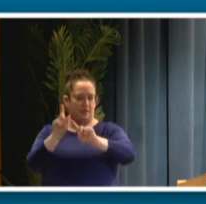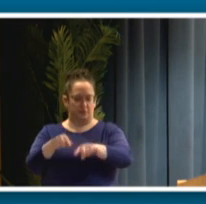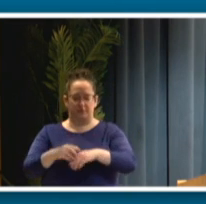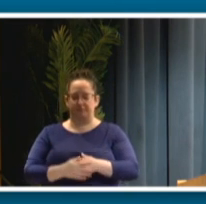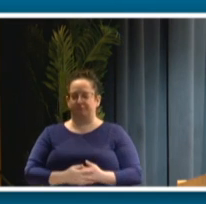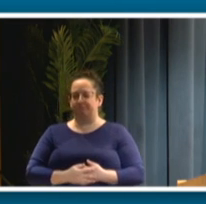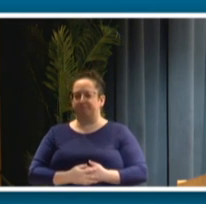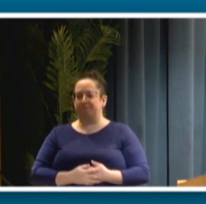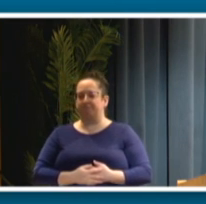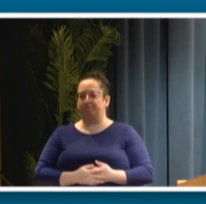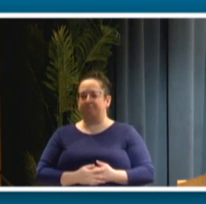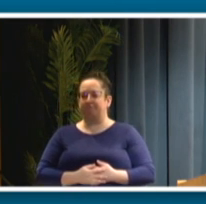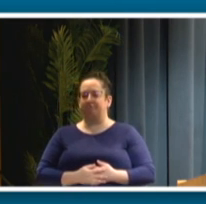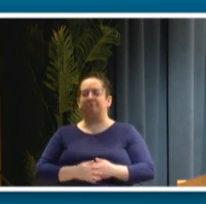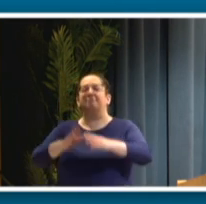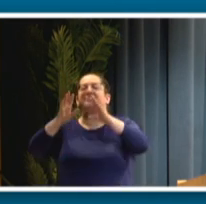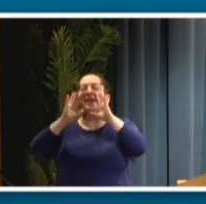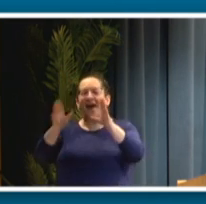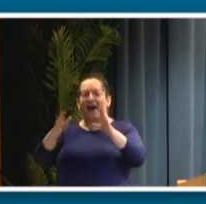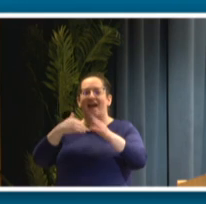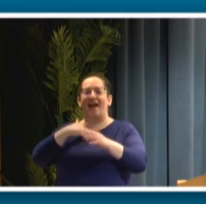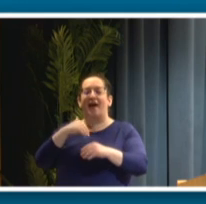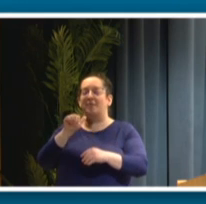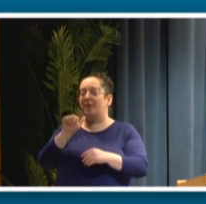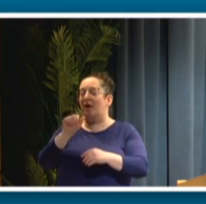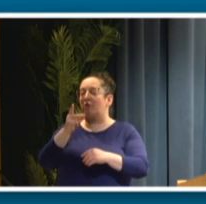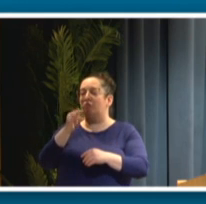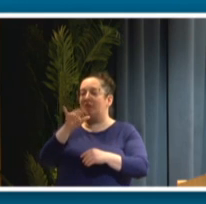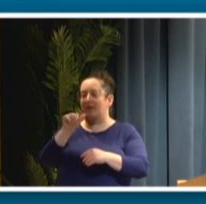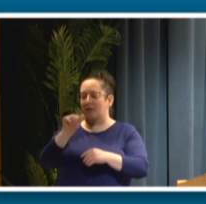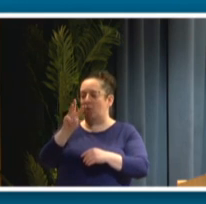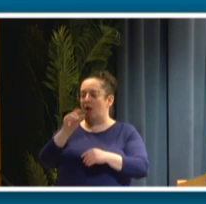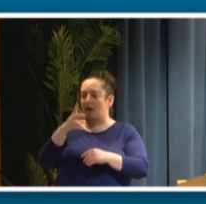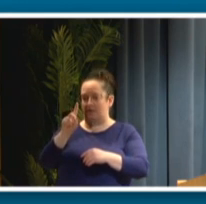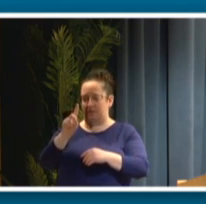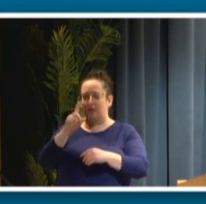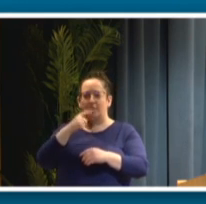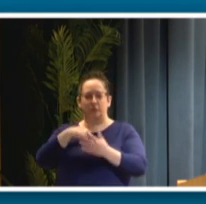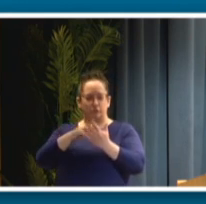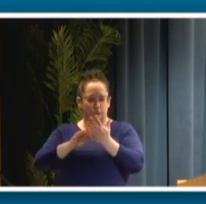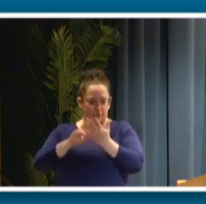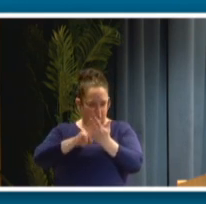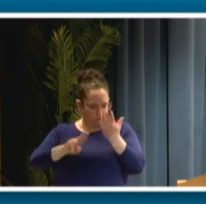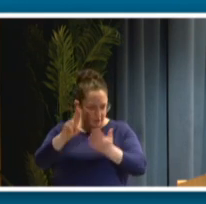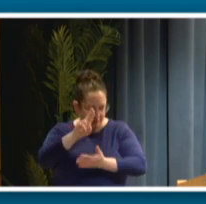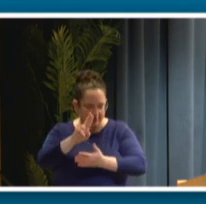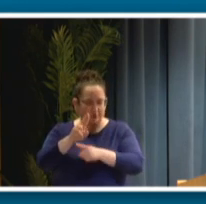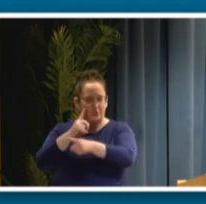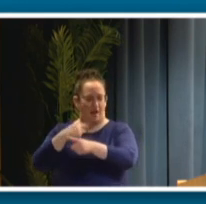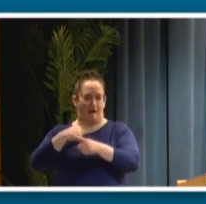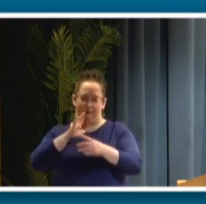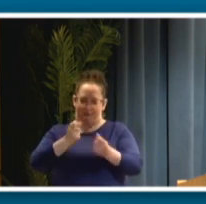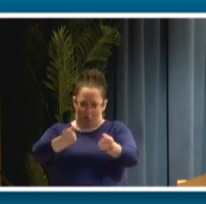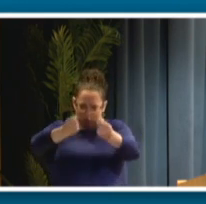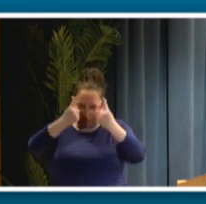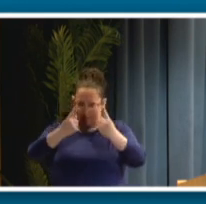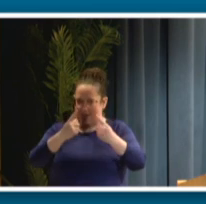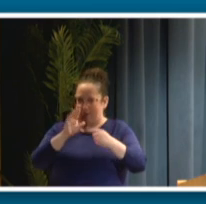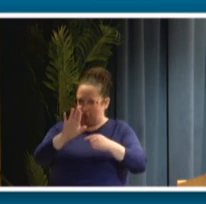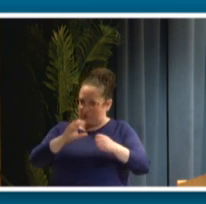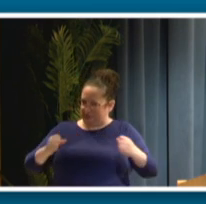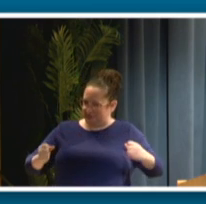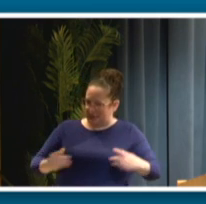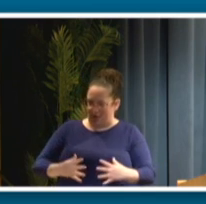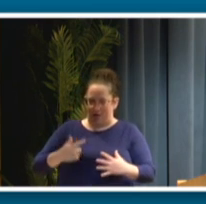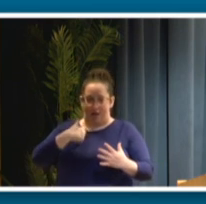Adriana Wild. I'm a student journalist at Ohio University, and so I totally get your being scared of failure thing. Yeah. I do